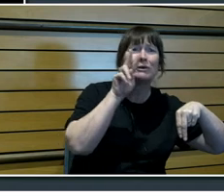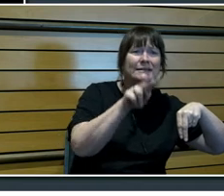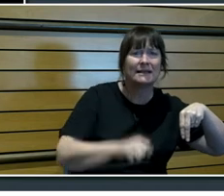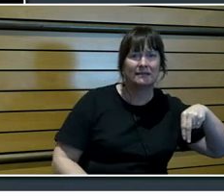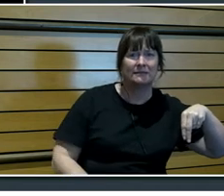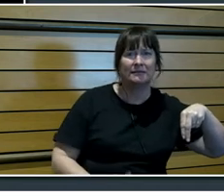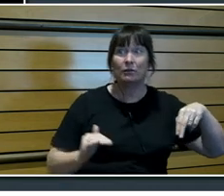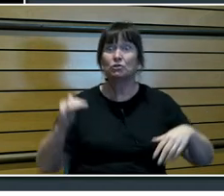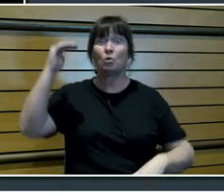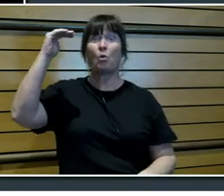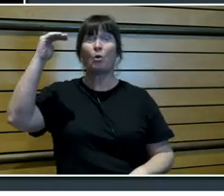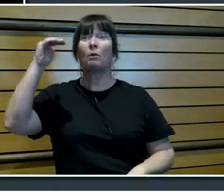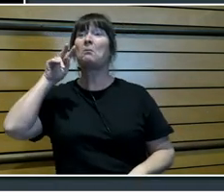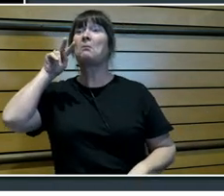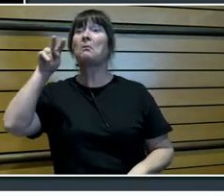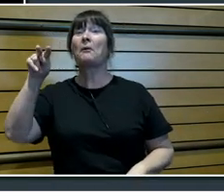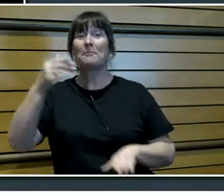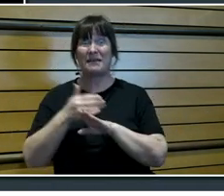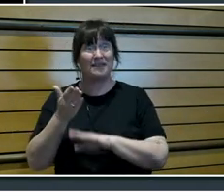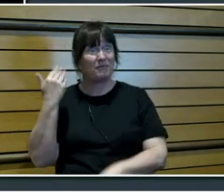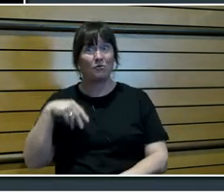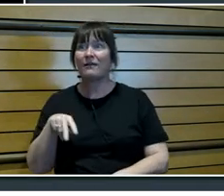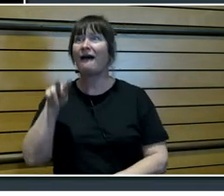The tall one has got a better view than he had before.